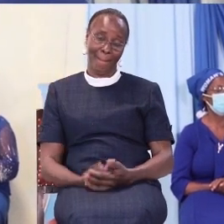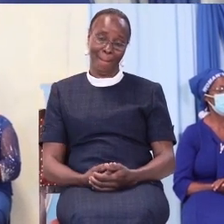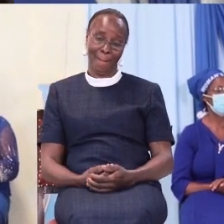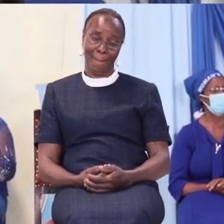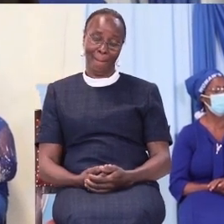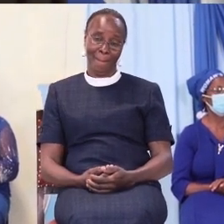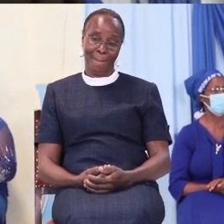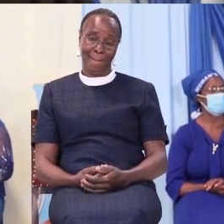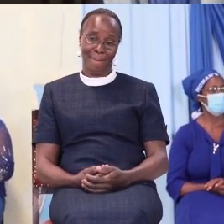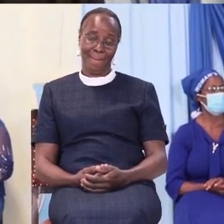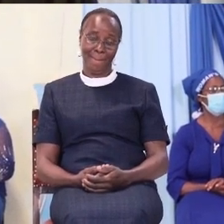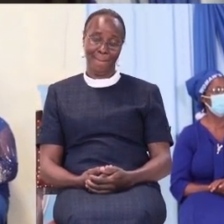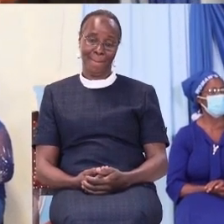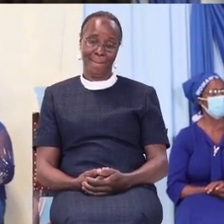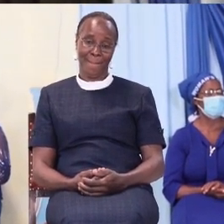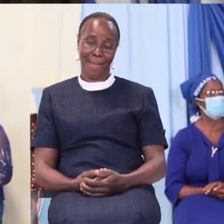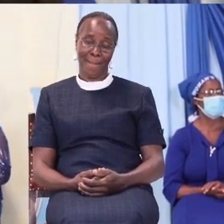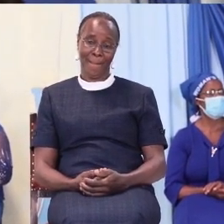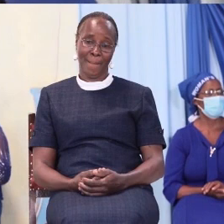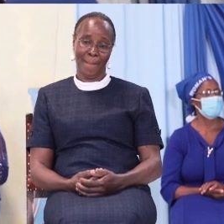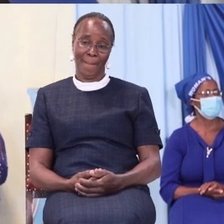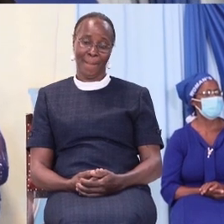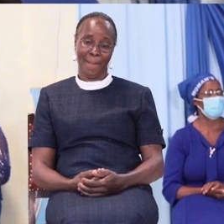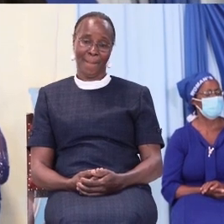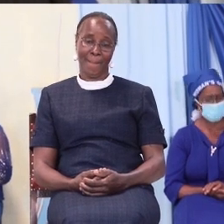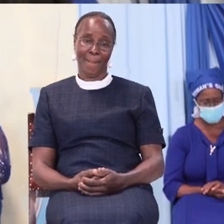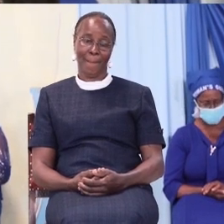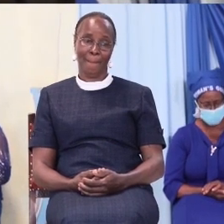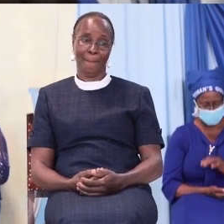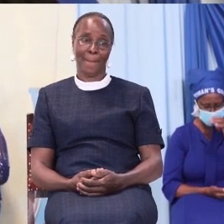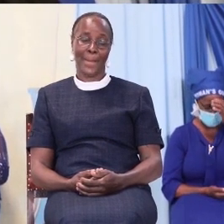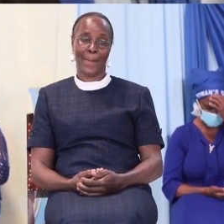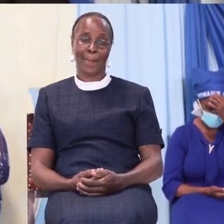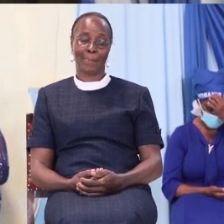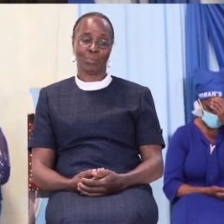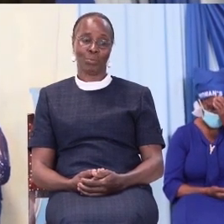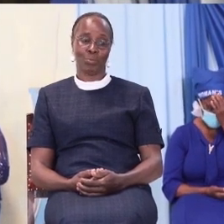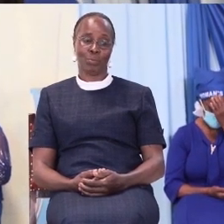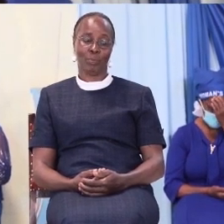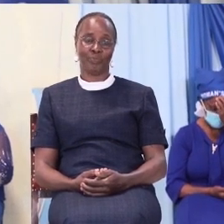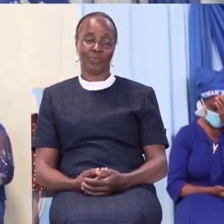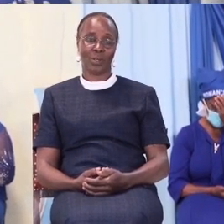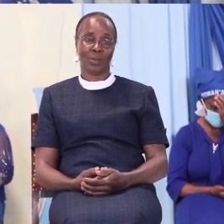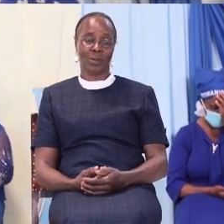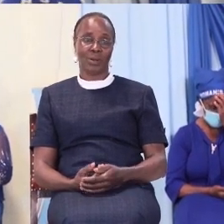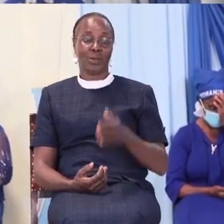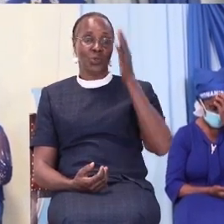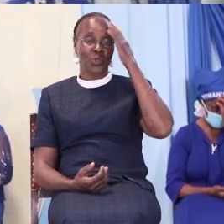as I finish, you should know you are once a rebellious people.